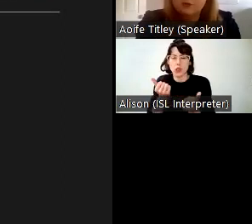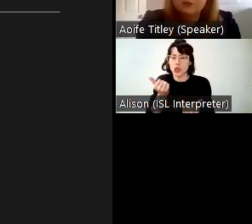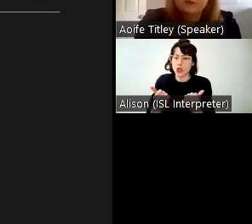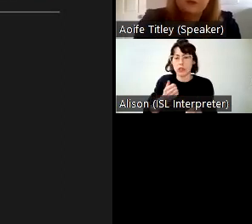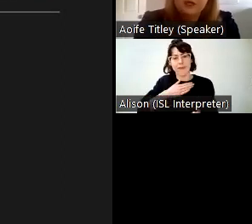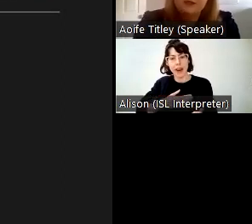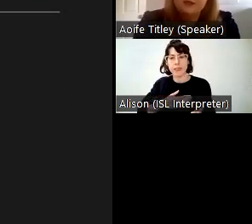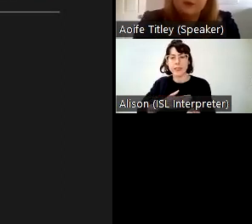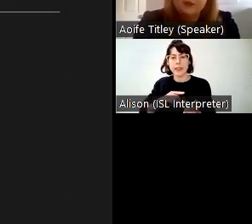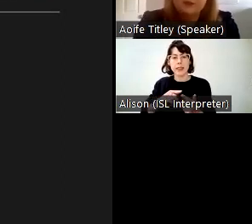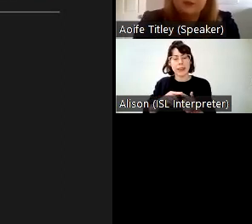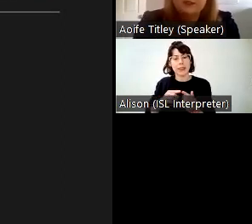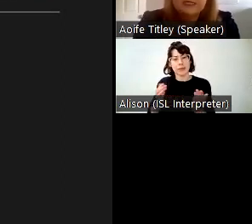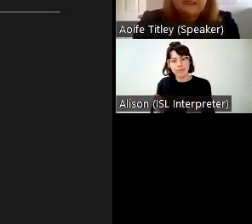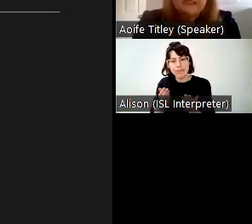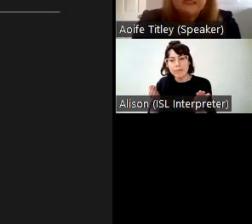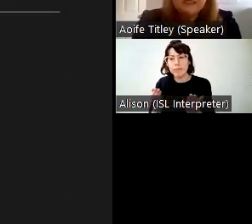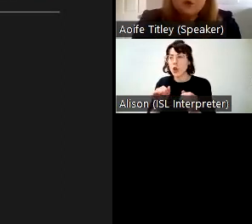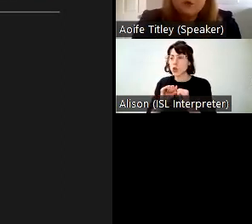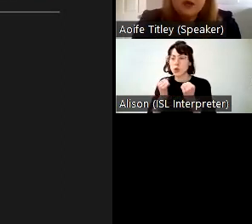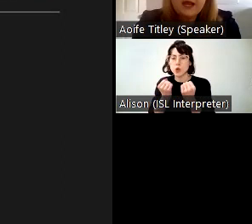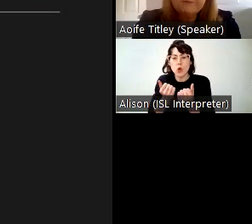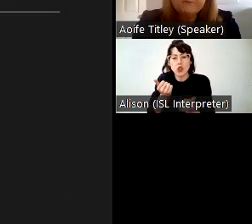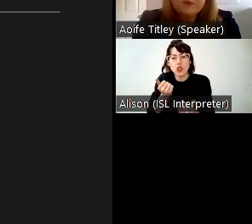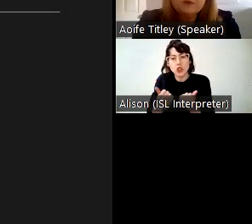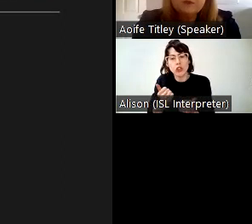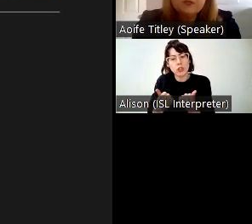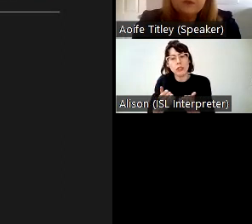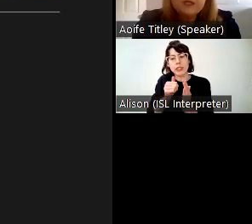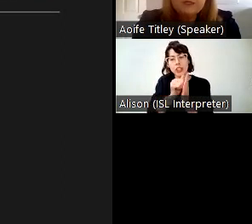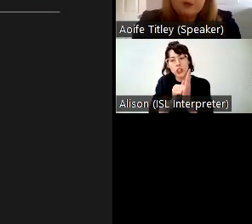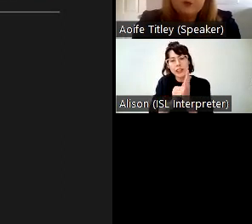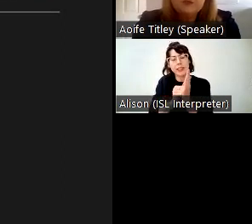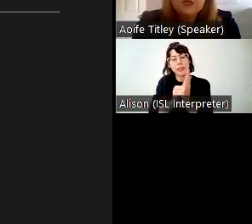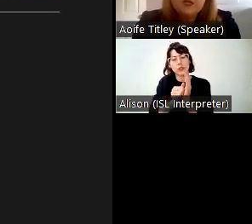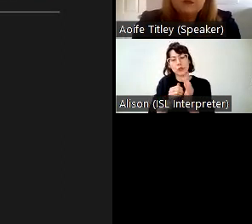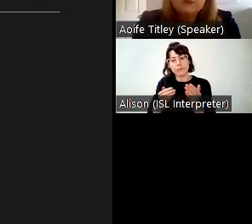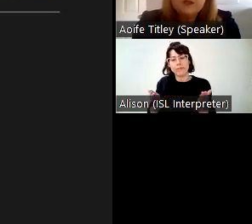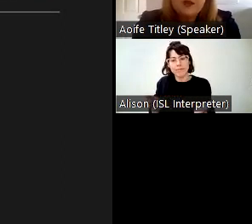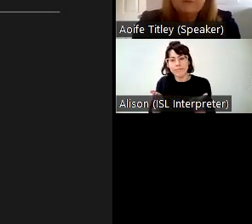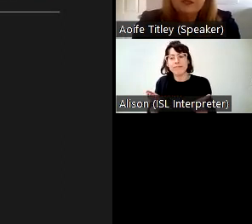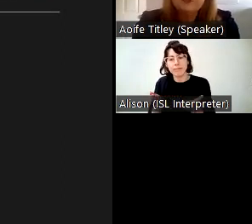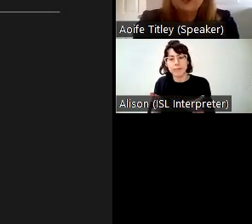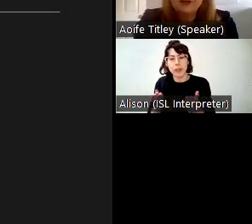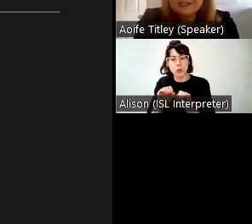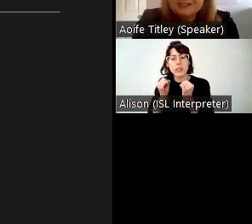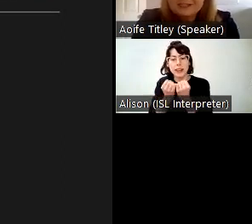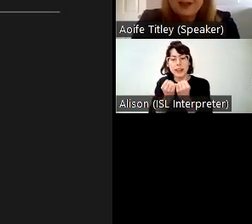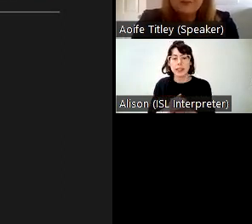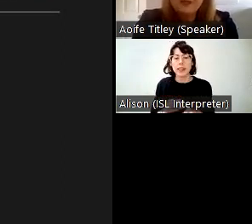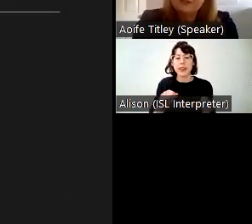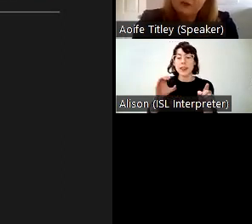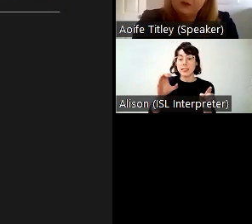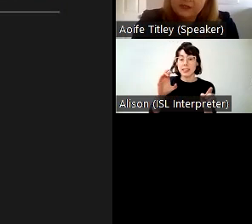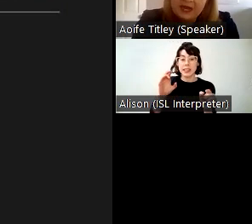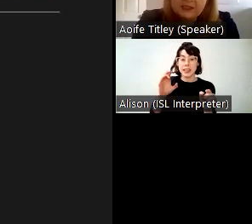a social justice agenda within society. So, CRT, I suppose, is centering race,